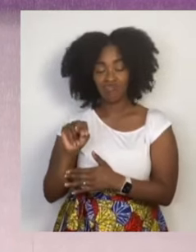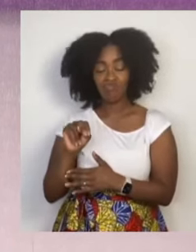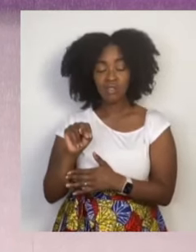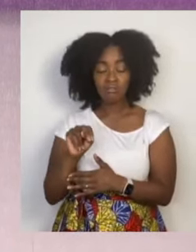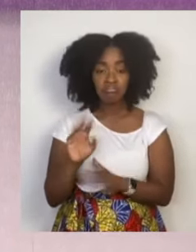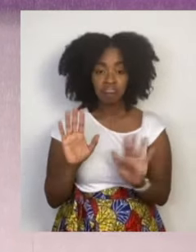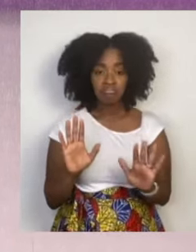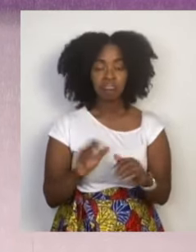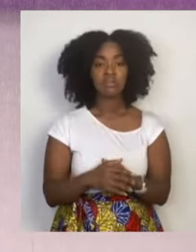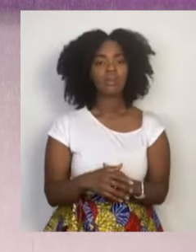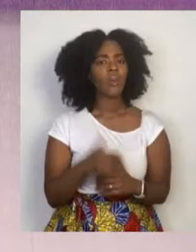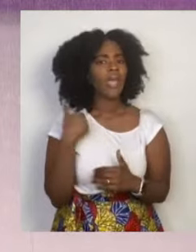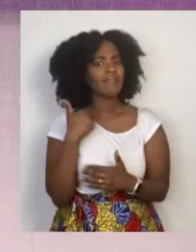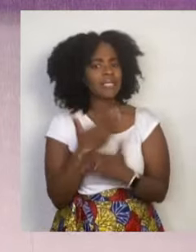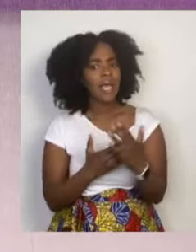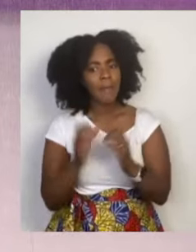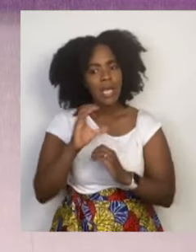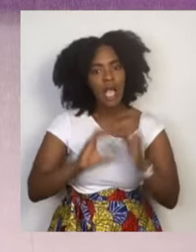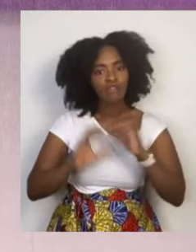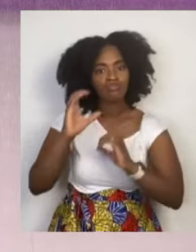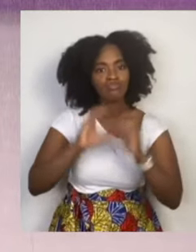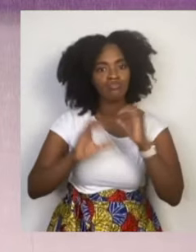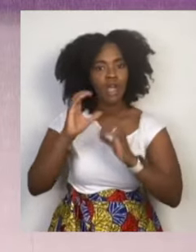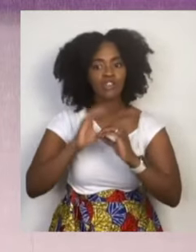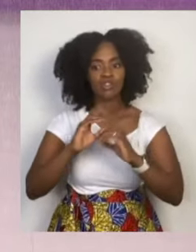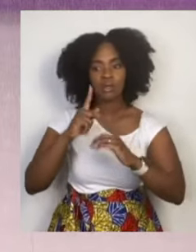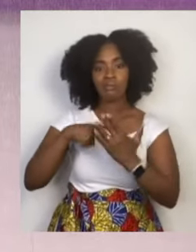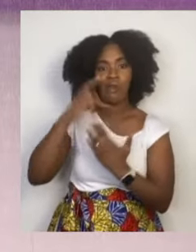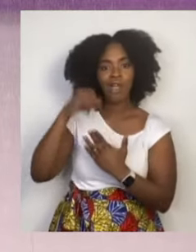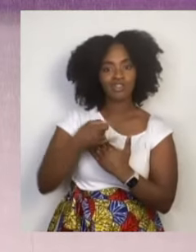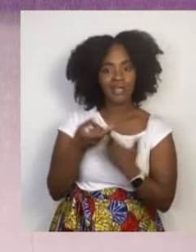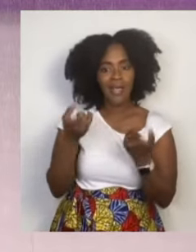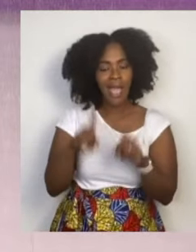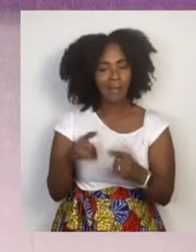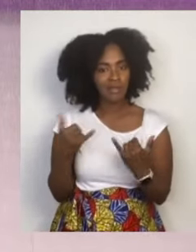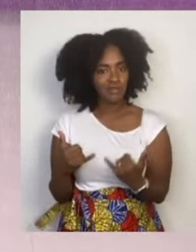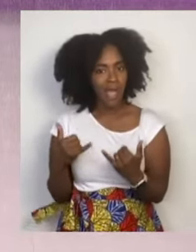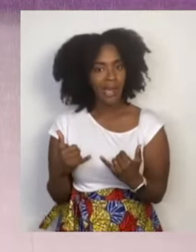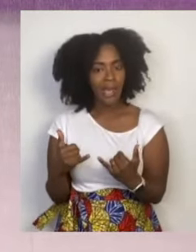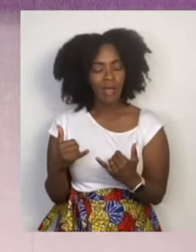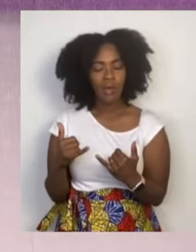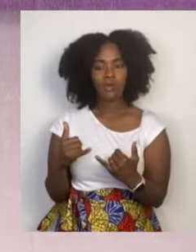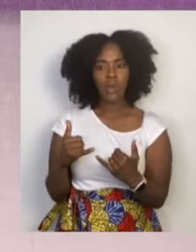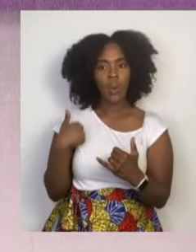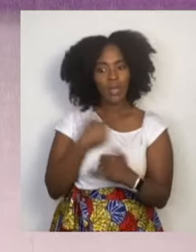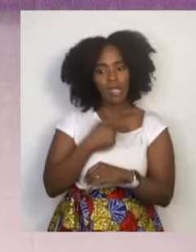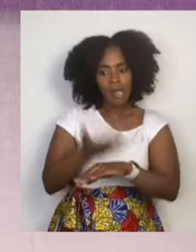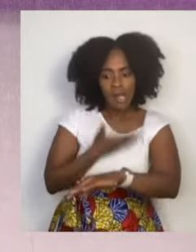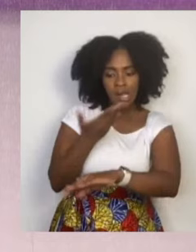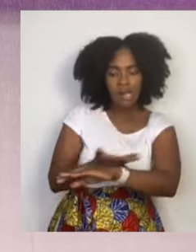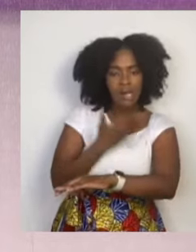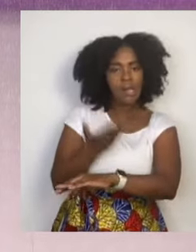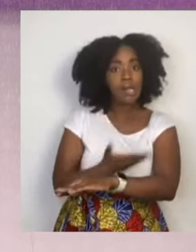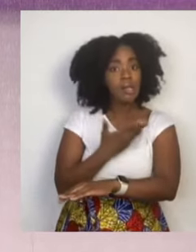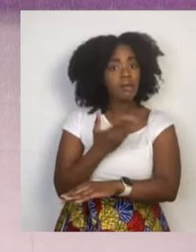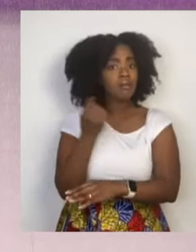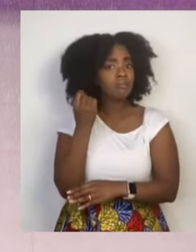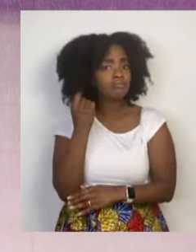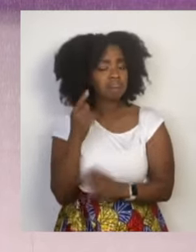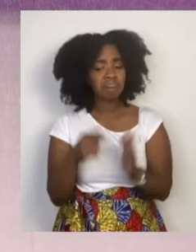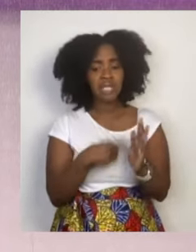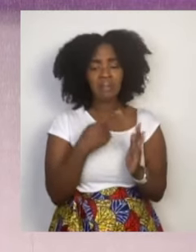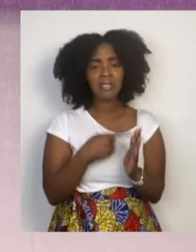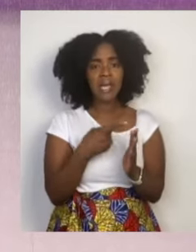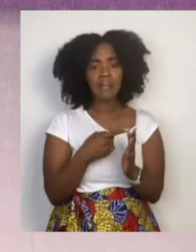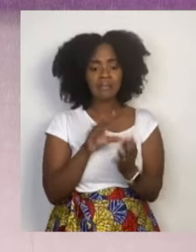finishing above the multipurpose center, but sometimes you don't get things right the first time. And sometimes if you